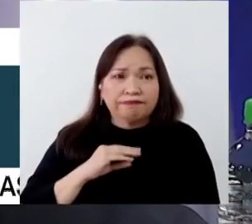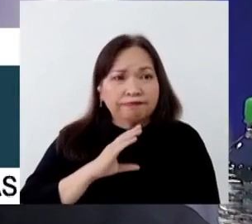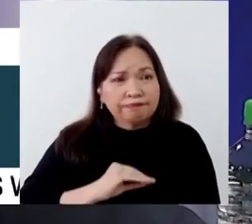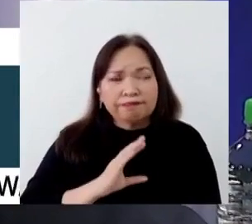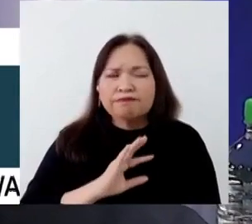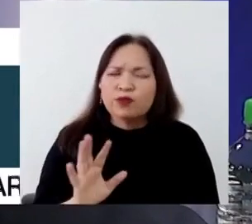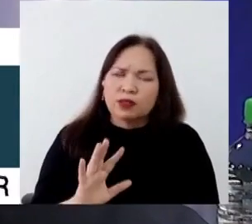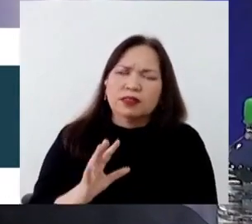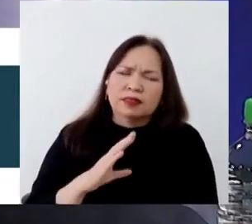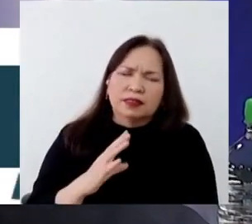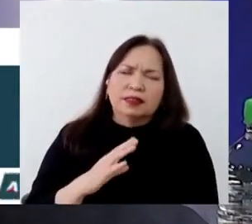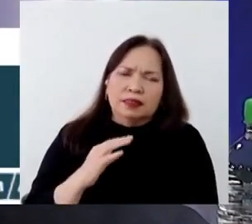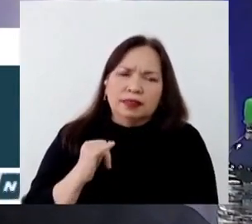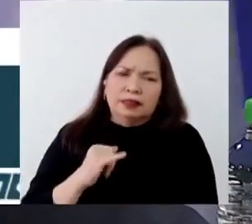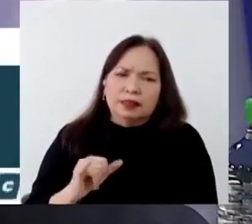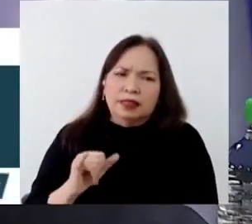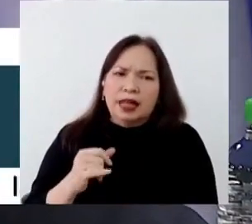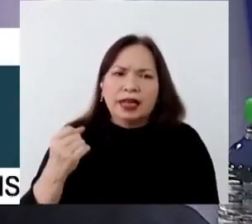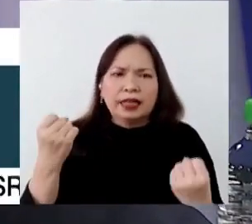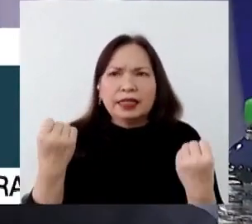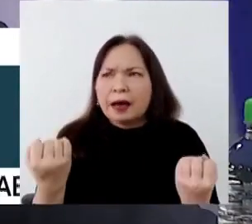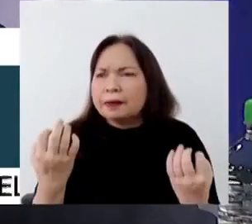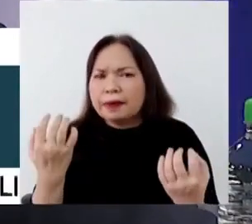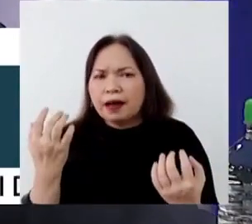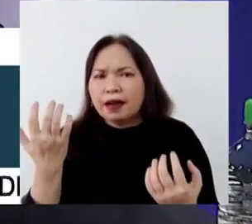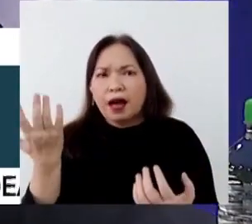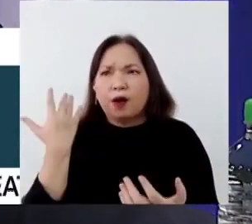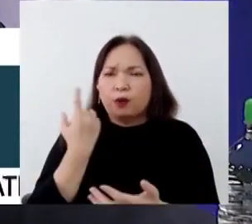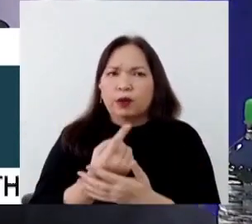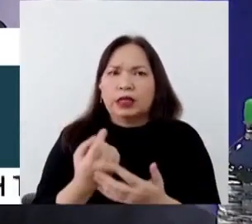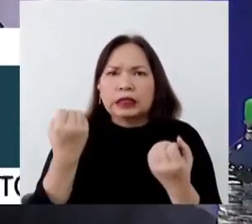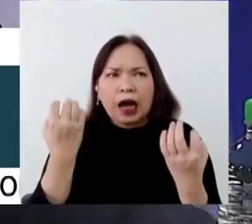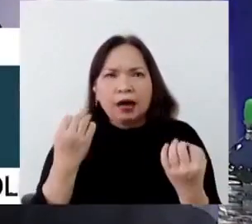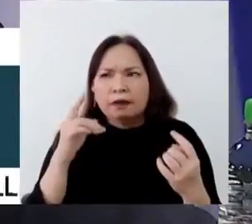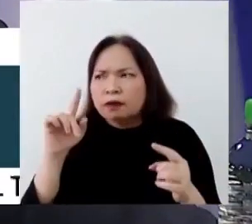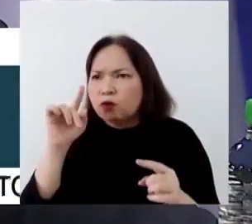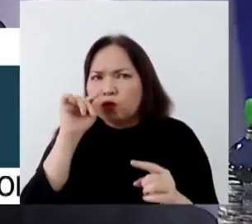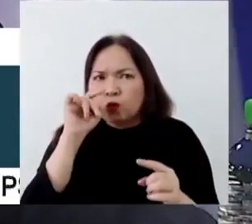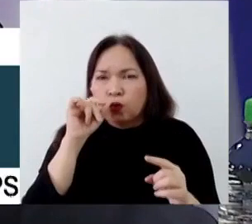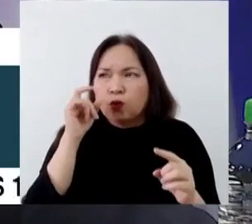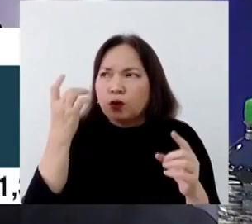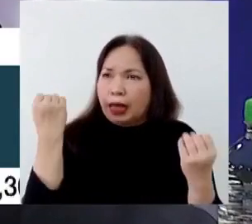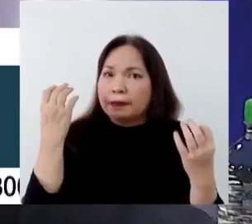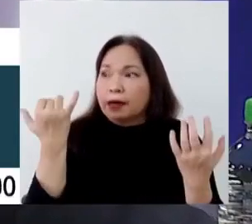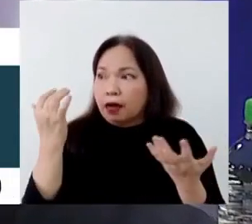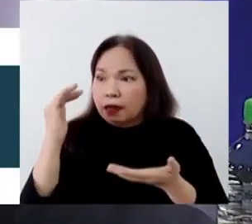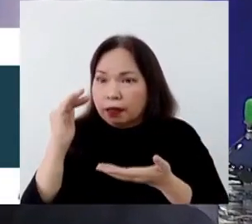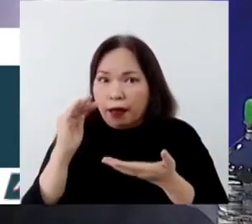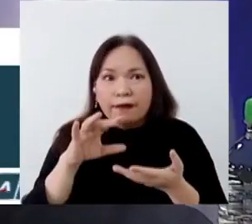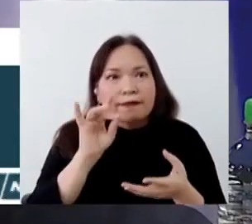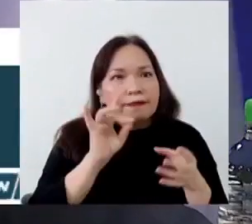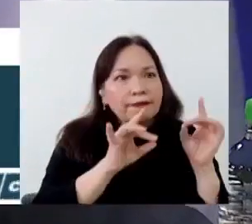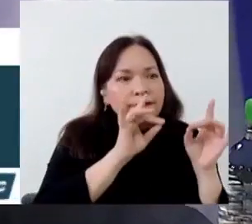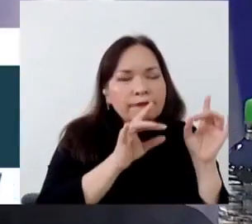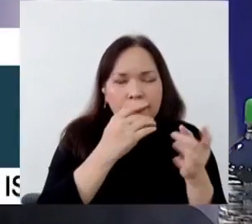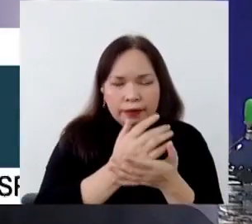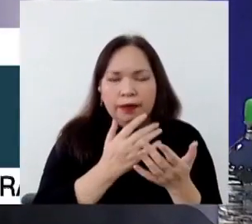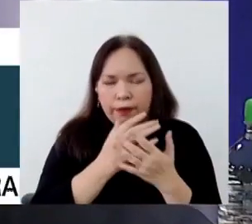said before, there were a lot more missing a week ago, and then paunti ng paunti. So possibly these three will still show up, no? We